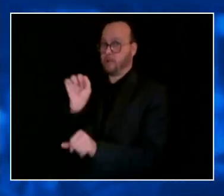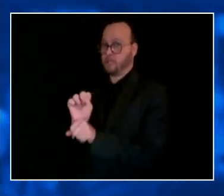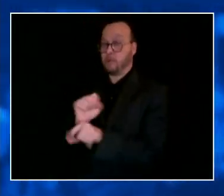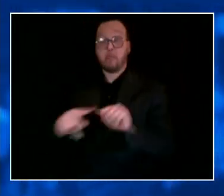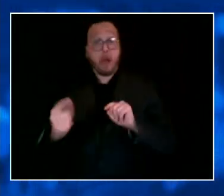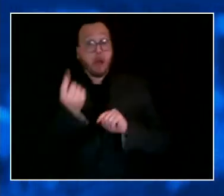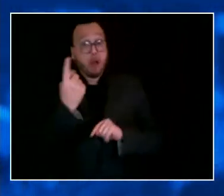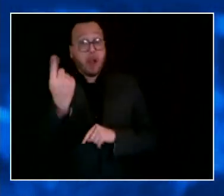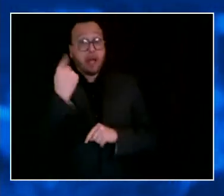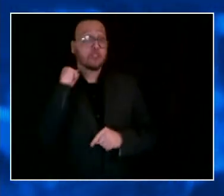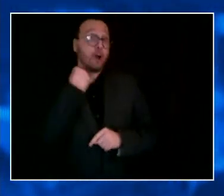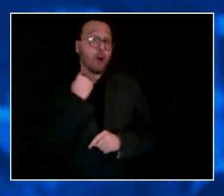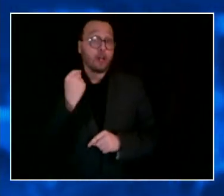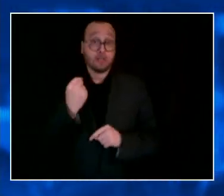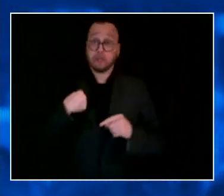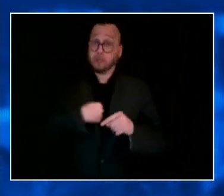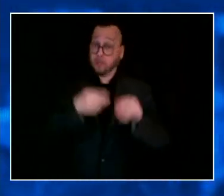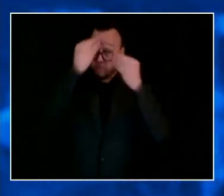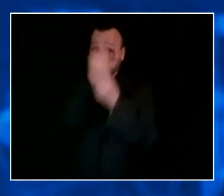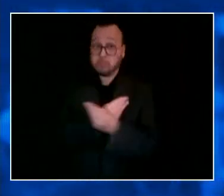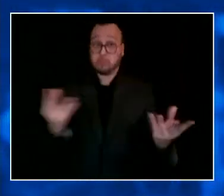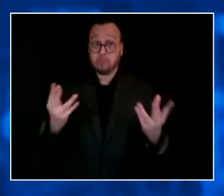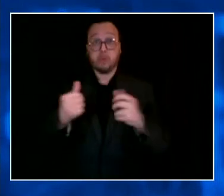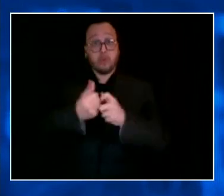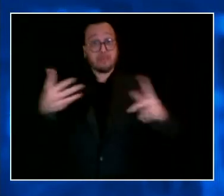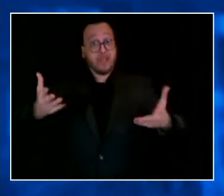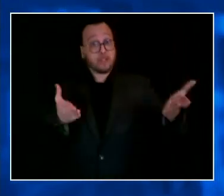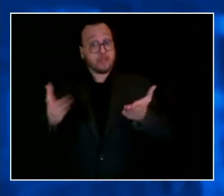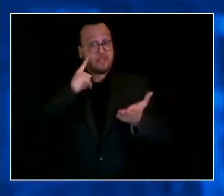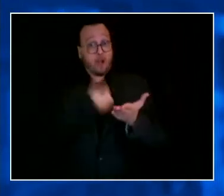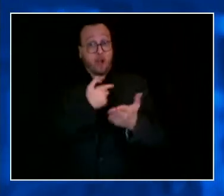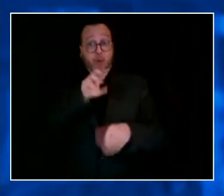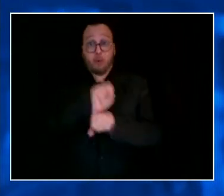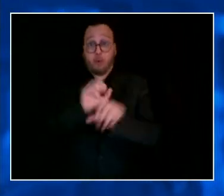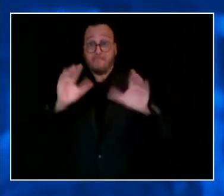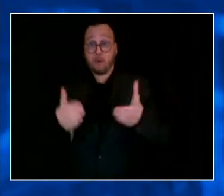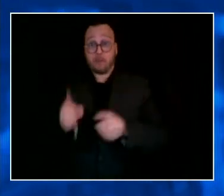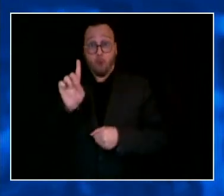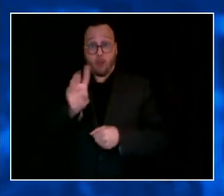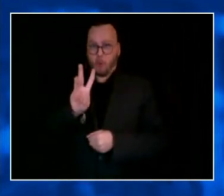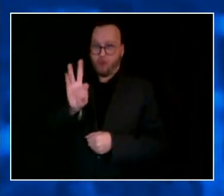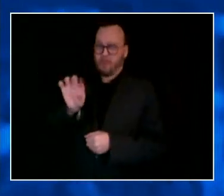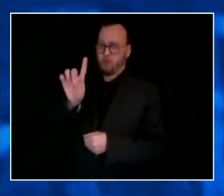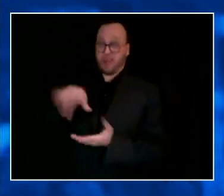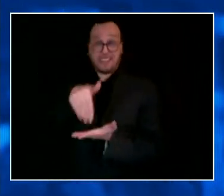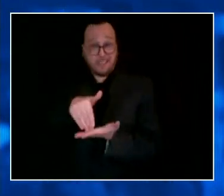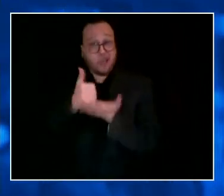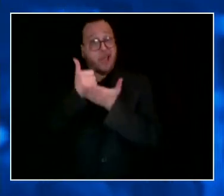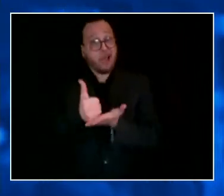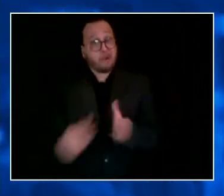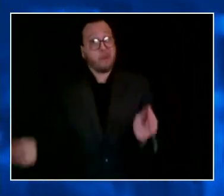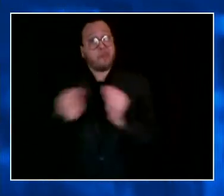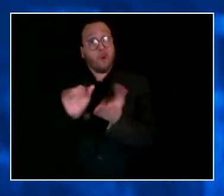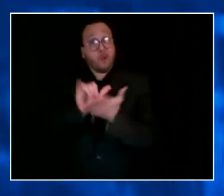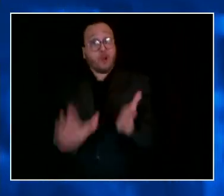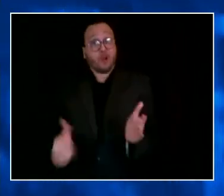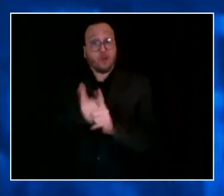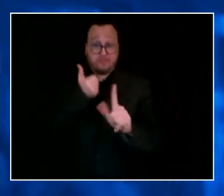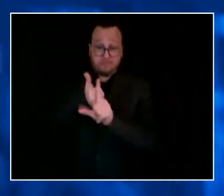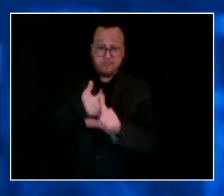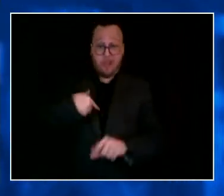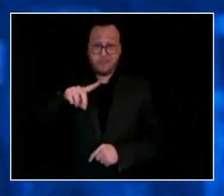also expanded services in our Workforce One centers to help even more New Yorkers with a disability